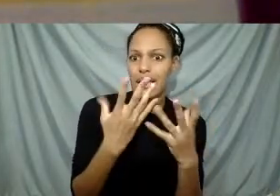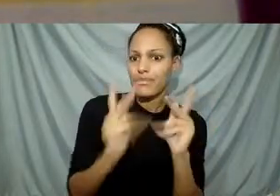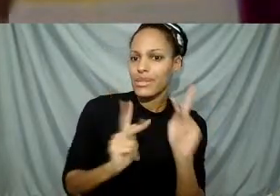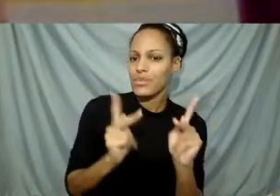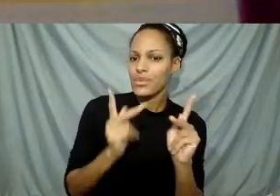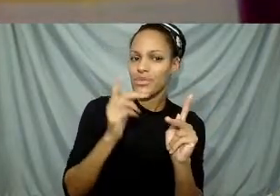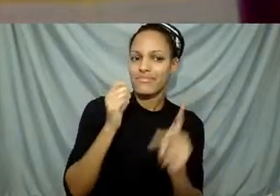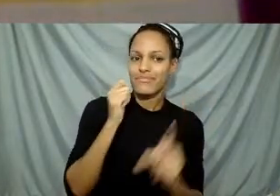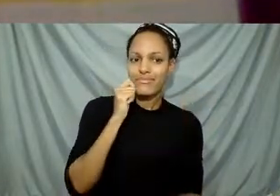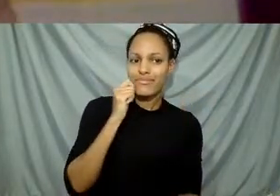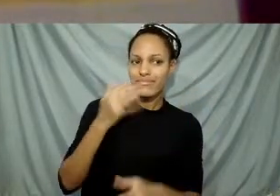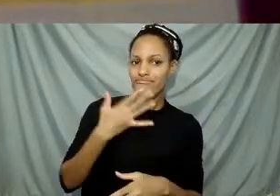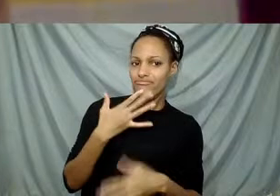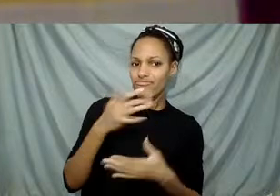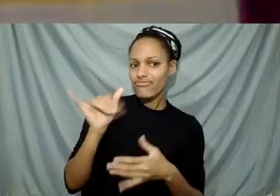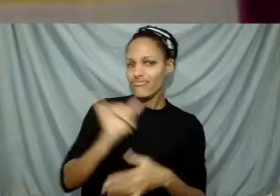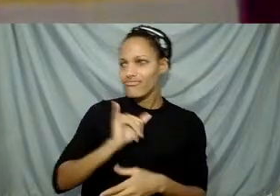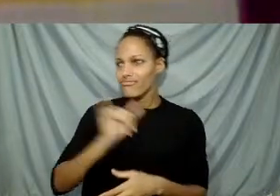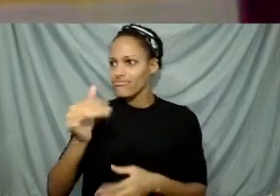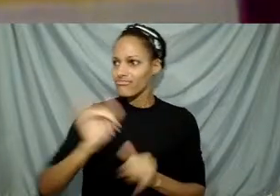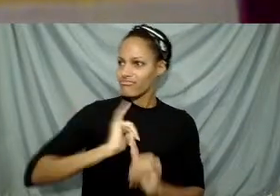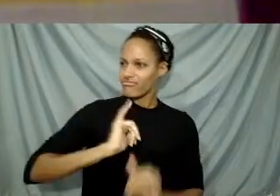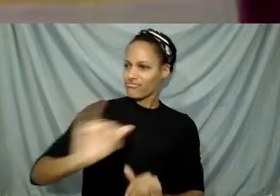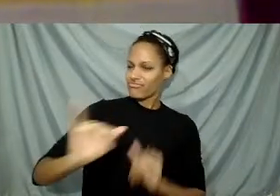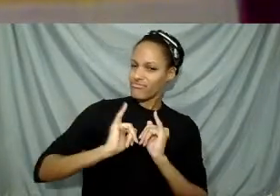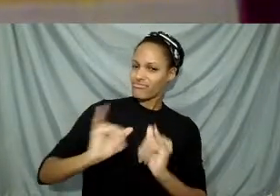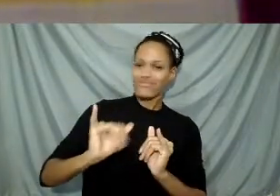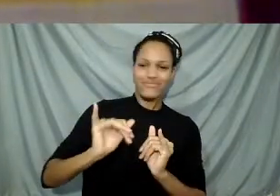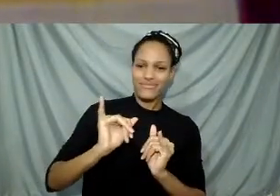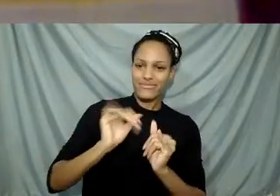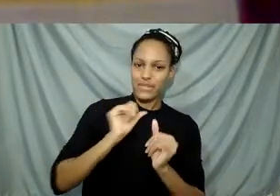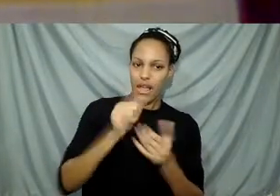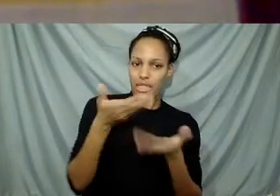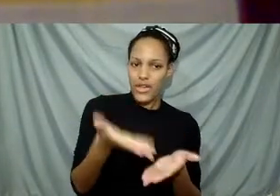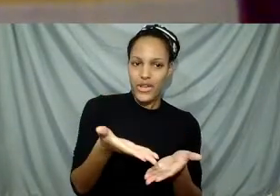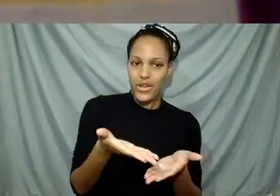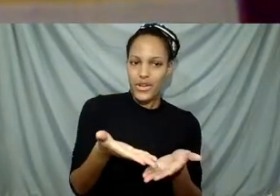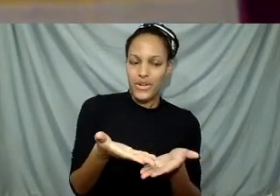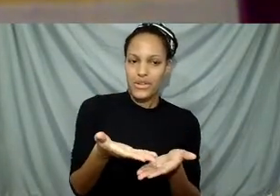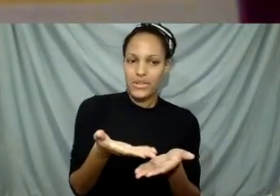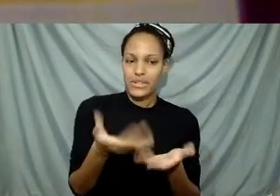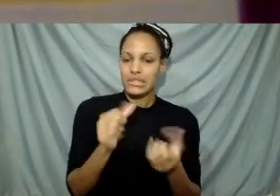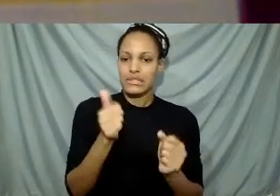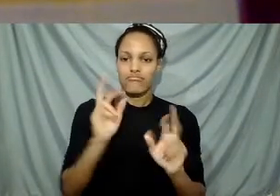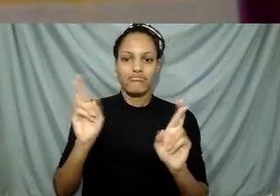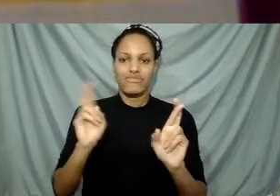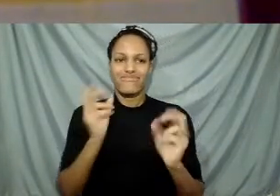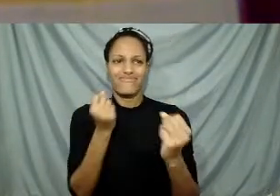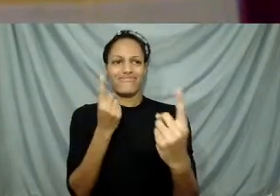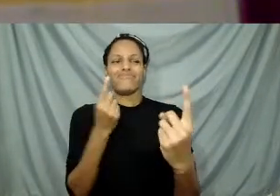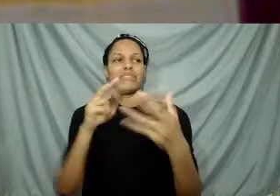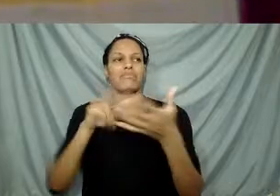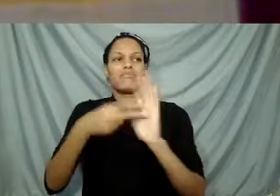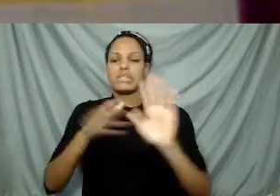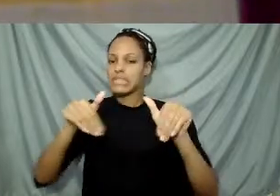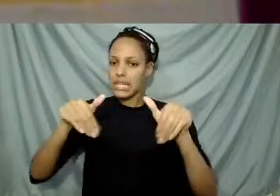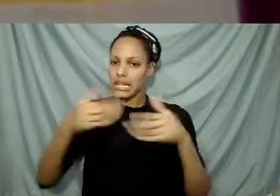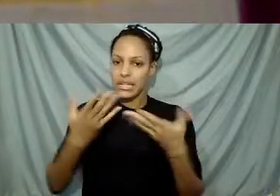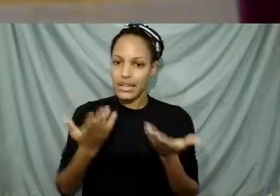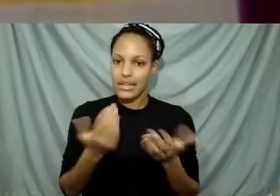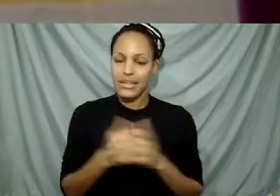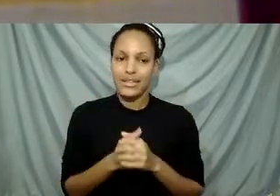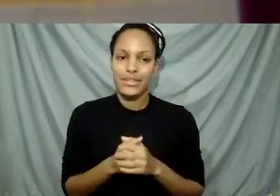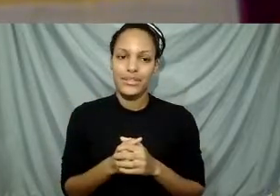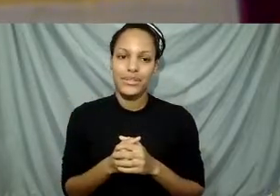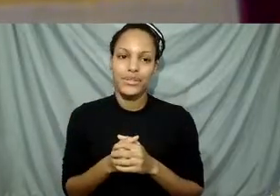here. But I wasn't, ready to kind of understand what that meant. Dancing with the Petronio company